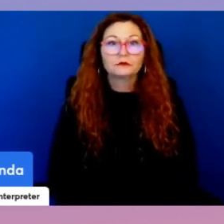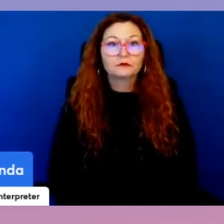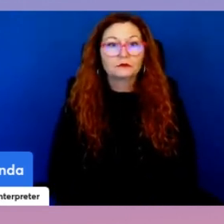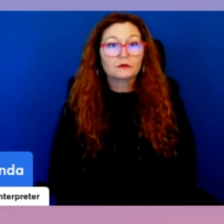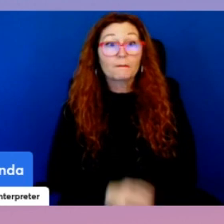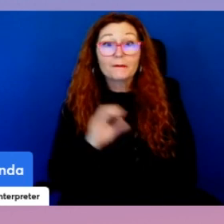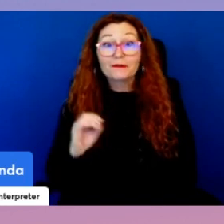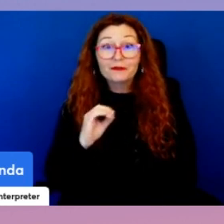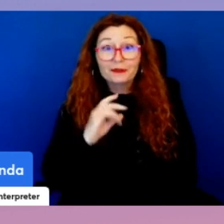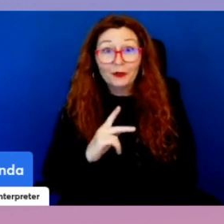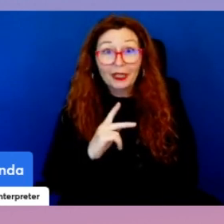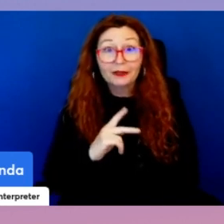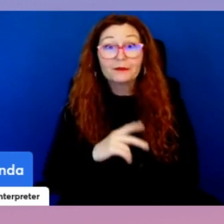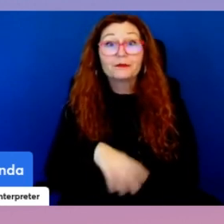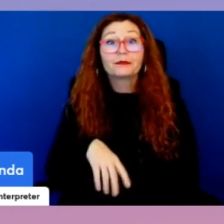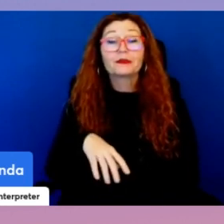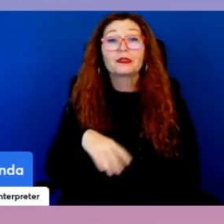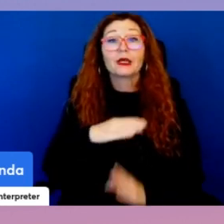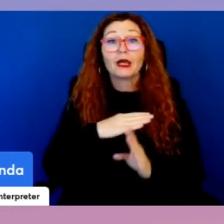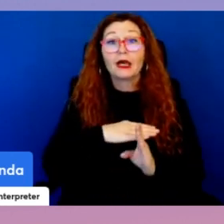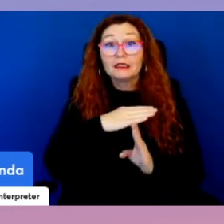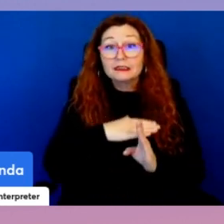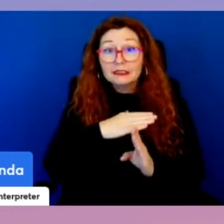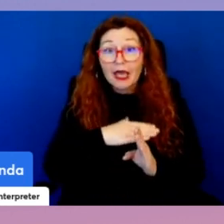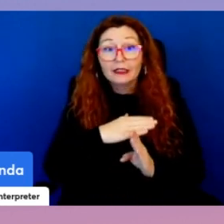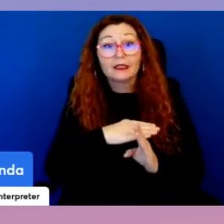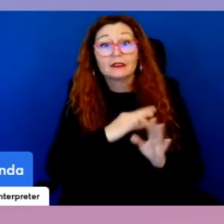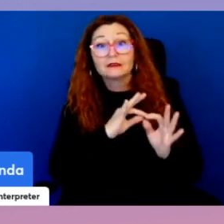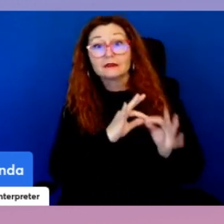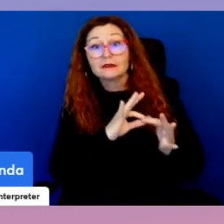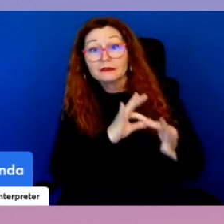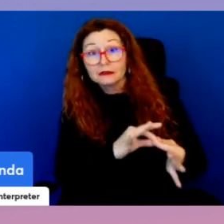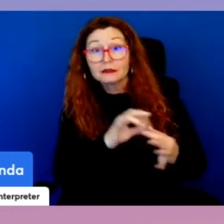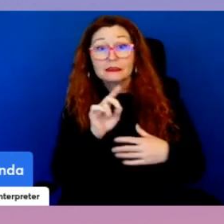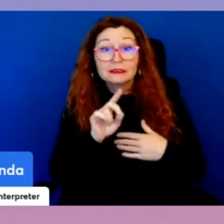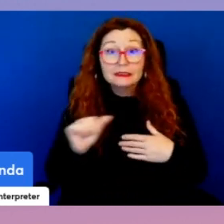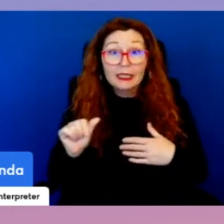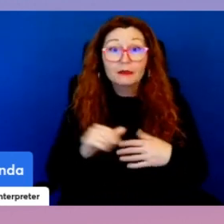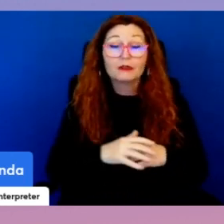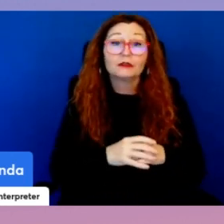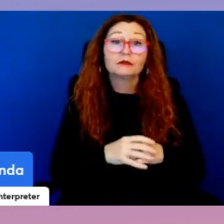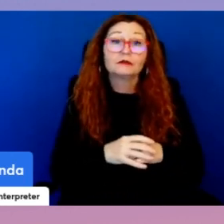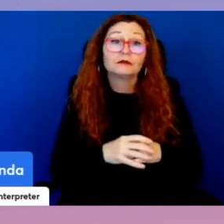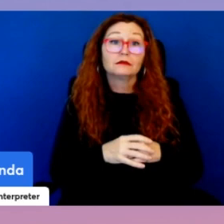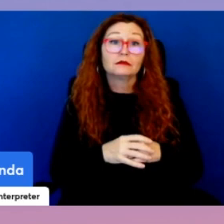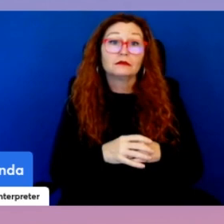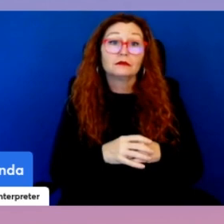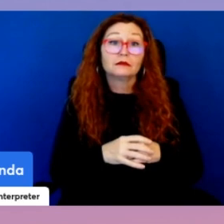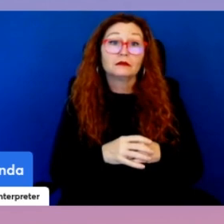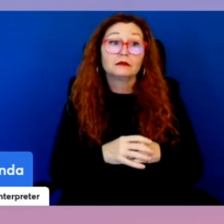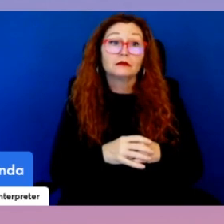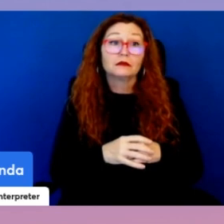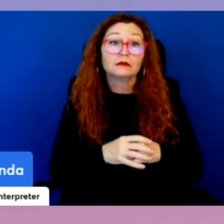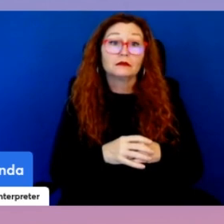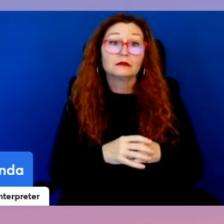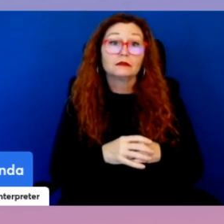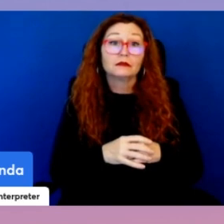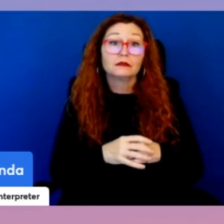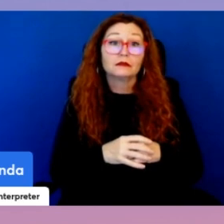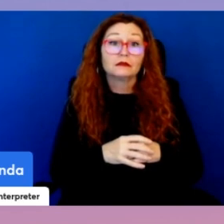Okay, so we've got status disabled, kind is disabled. Let's go ahead and commit this. Let's just call it start